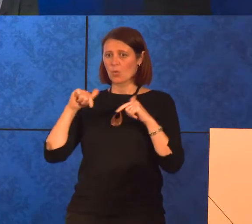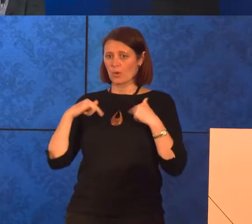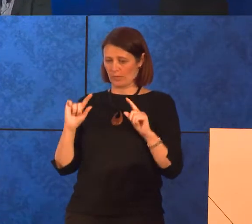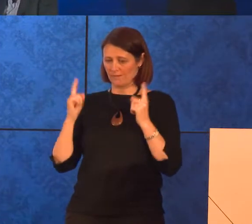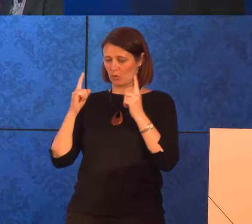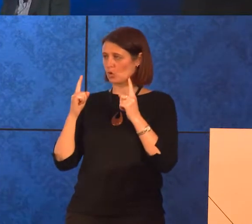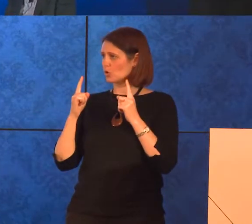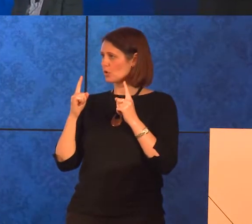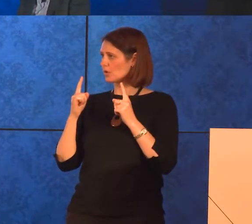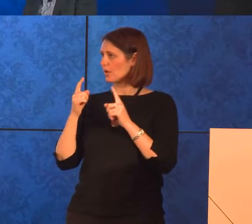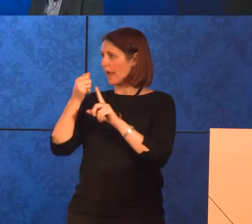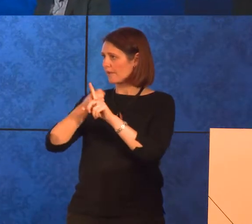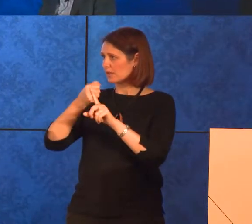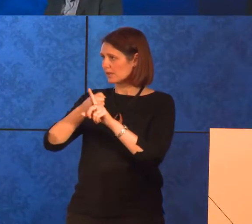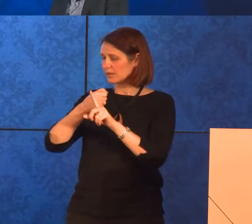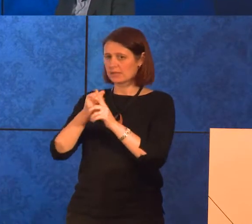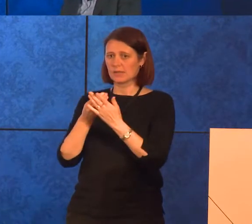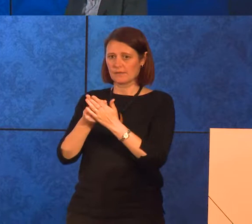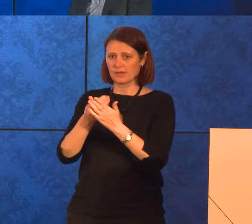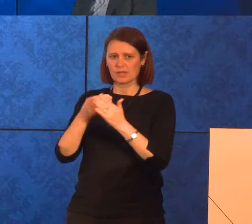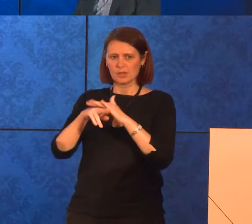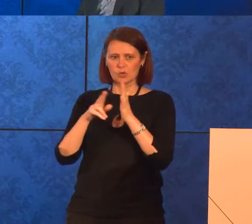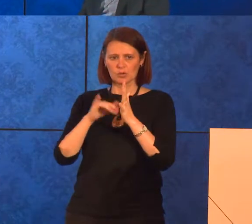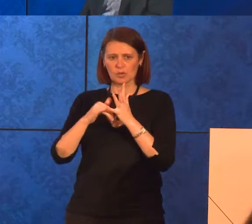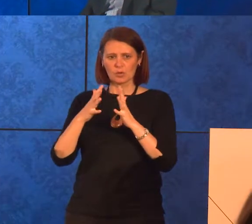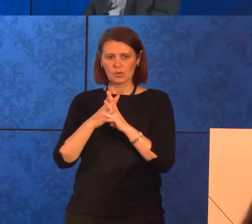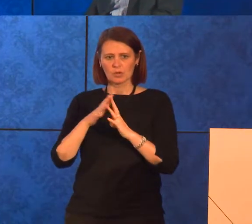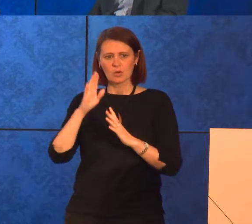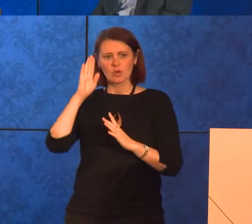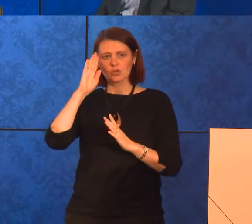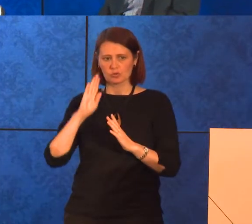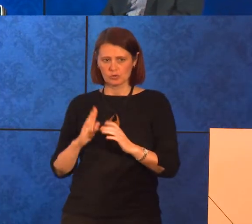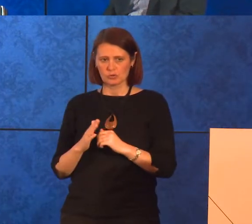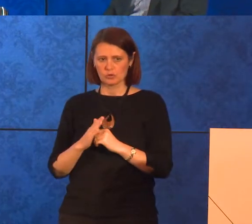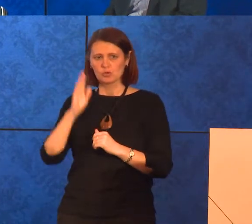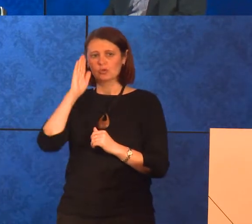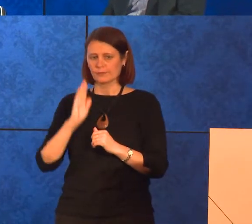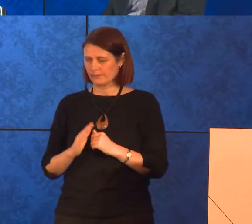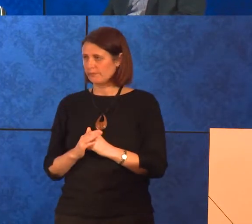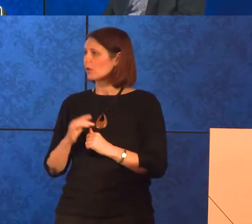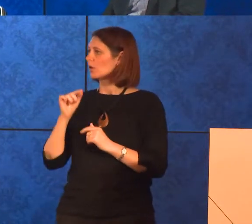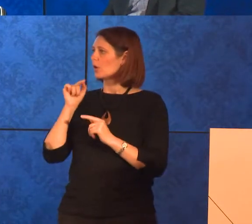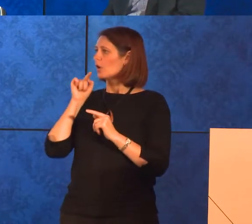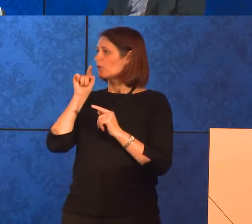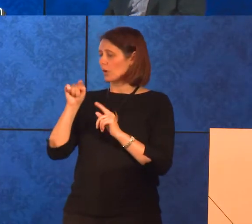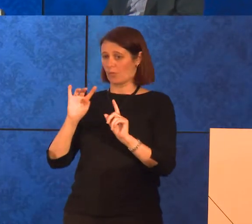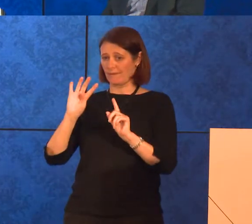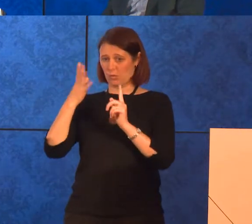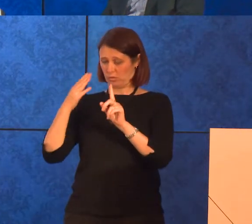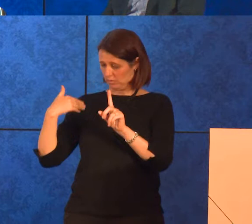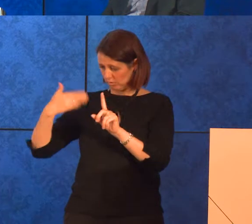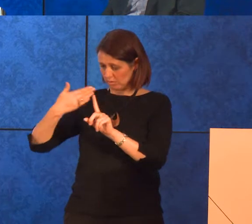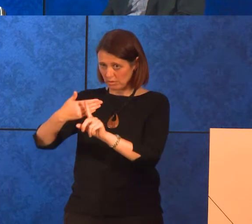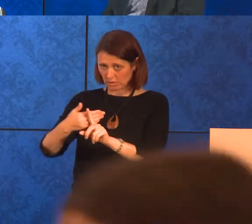regional advocacy agency funded in New South Wales. I'm into my 4th decade of provision of advocacy